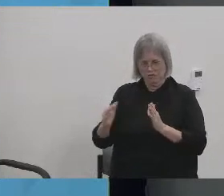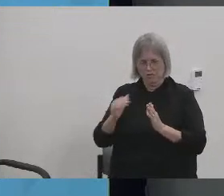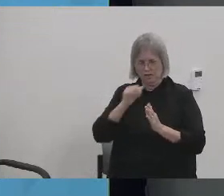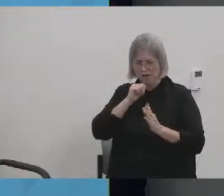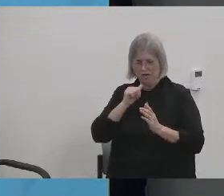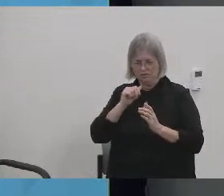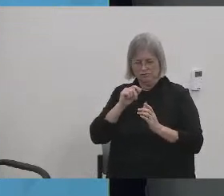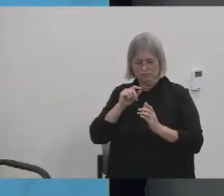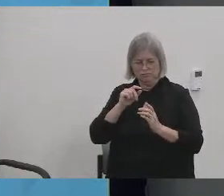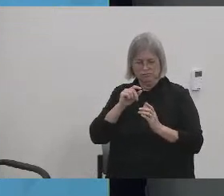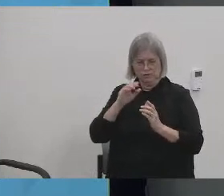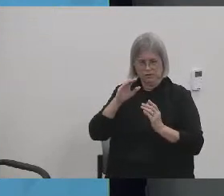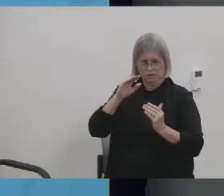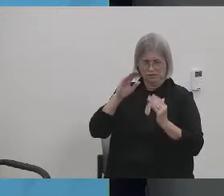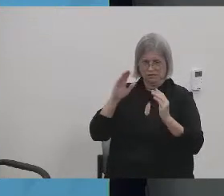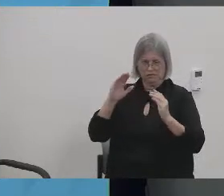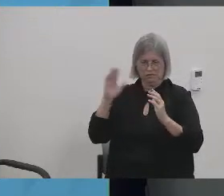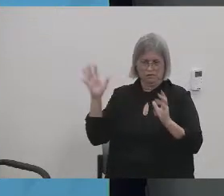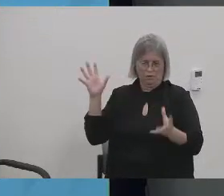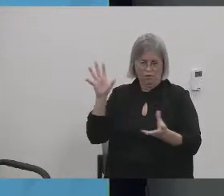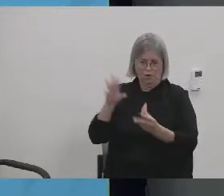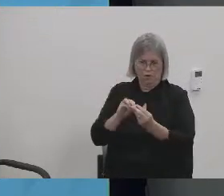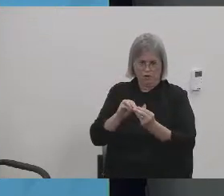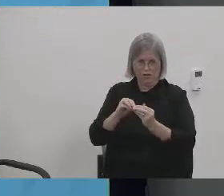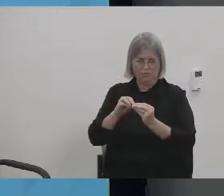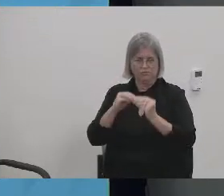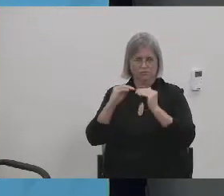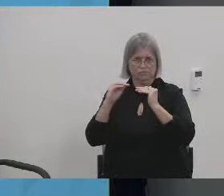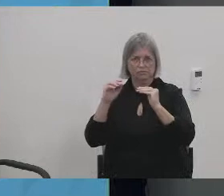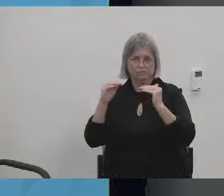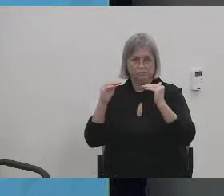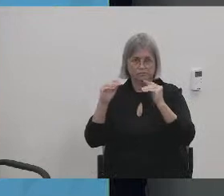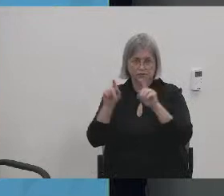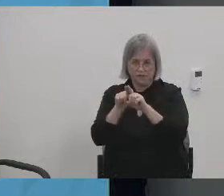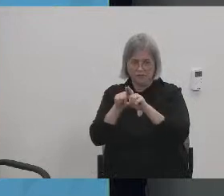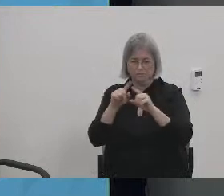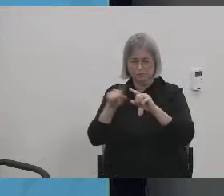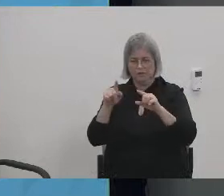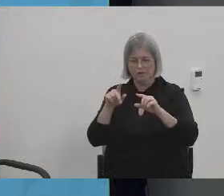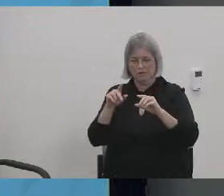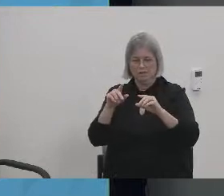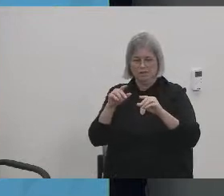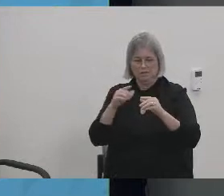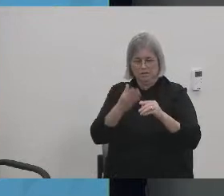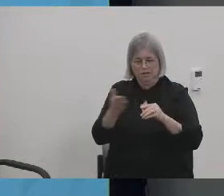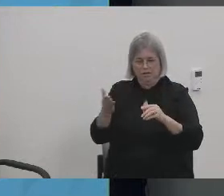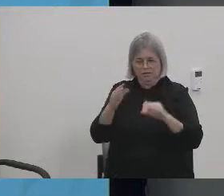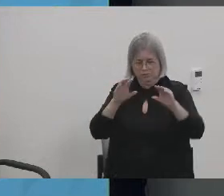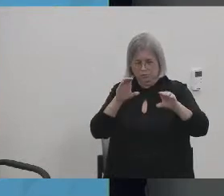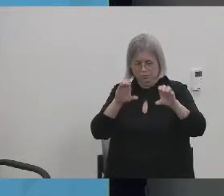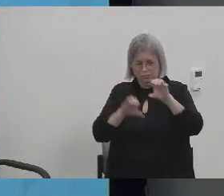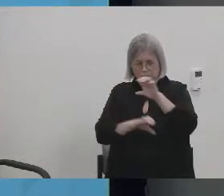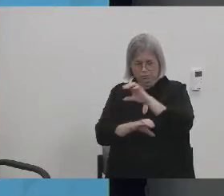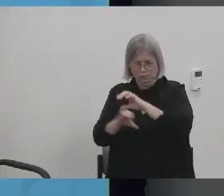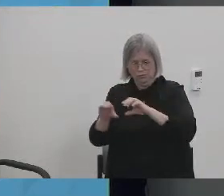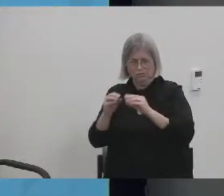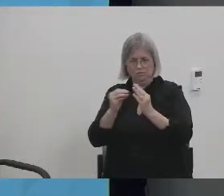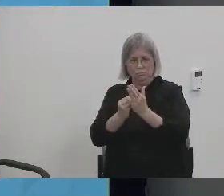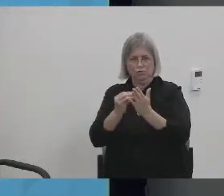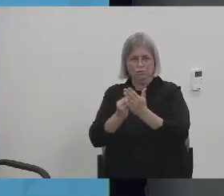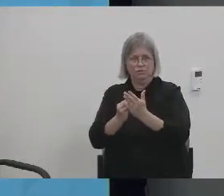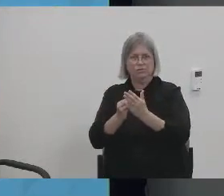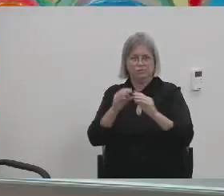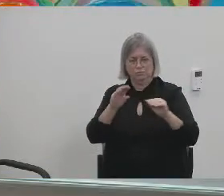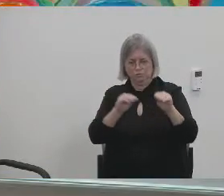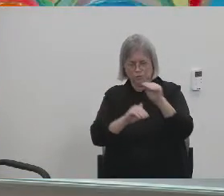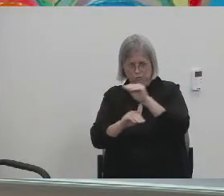I'm readjusting. I'm just making decisions of what's more important, and I'm just moving things around to accommodate this request.